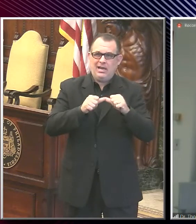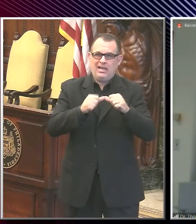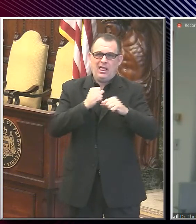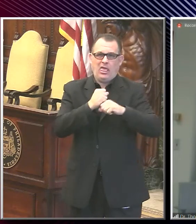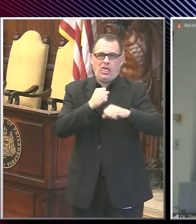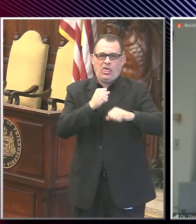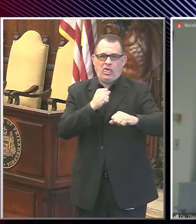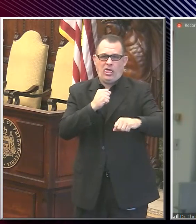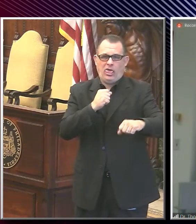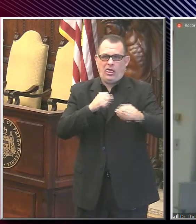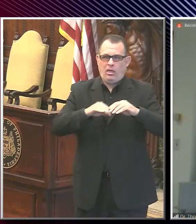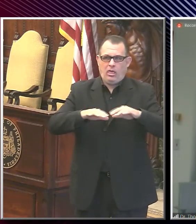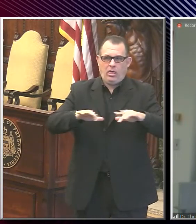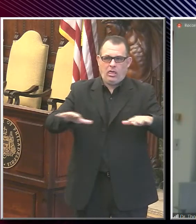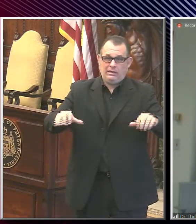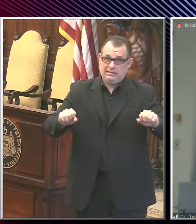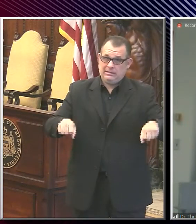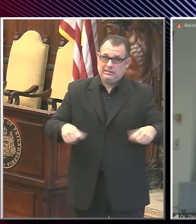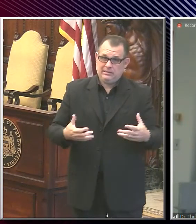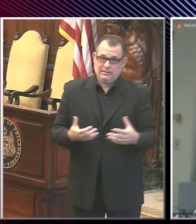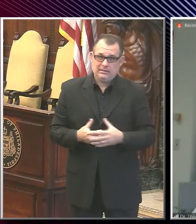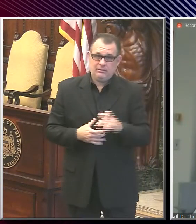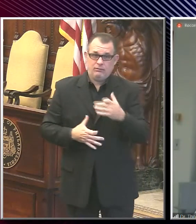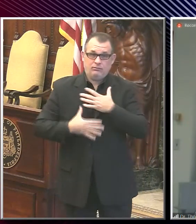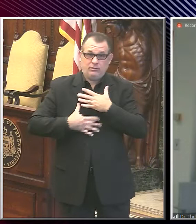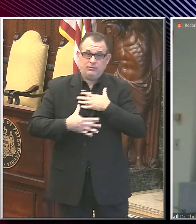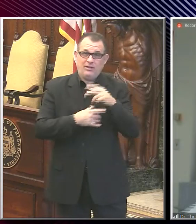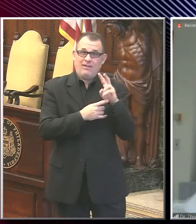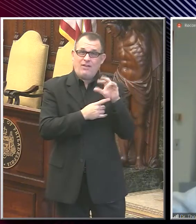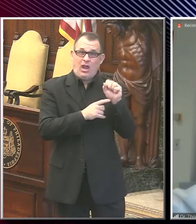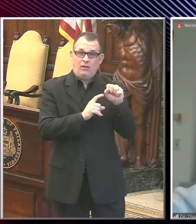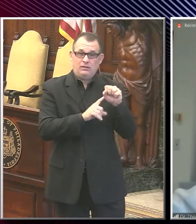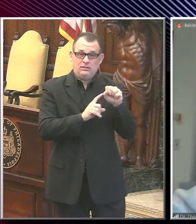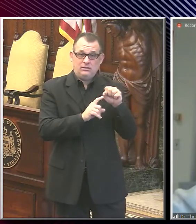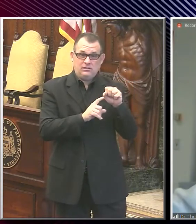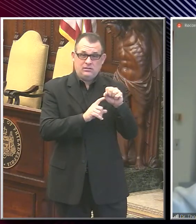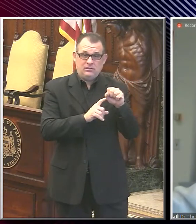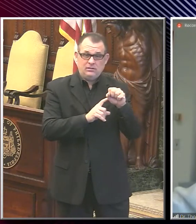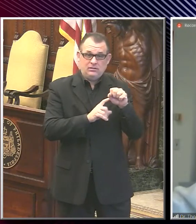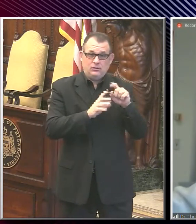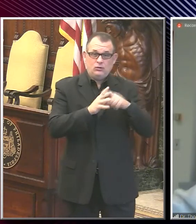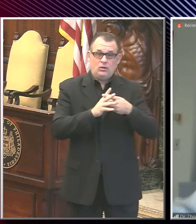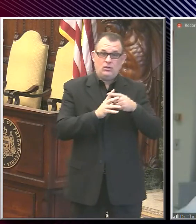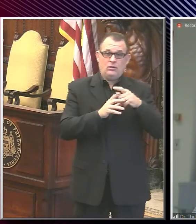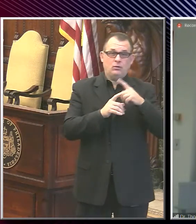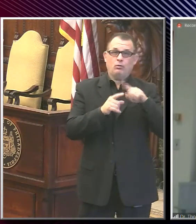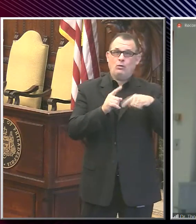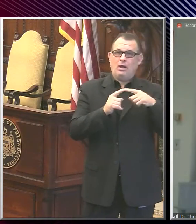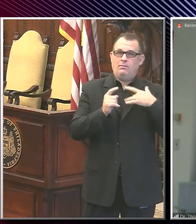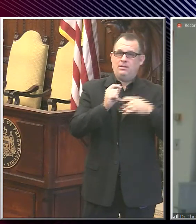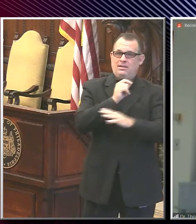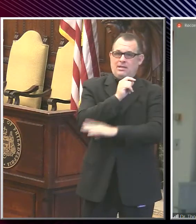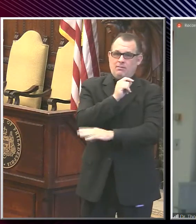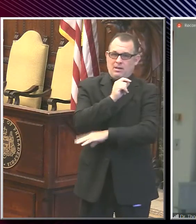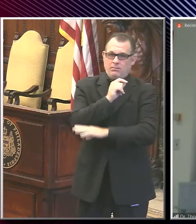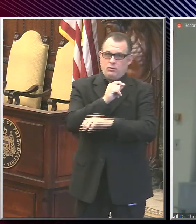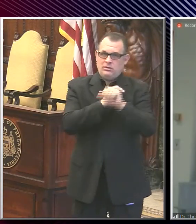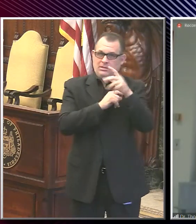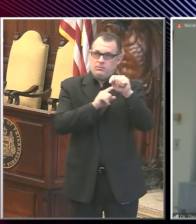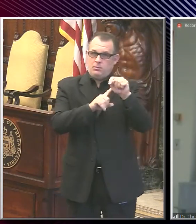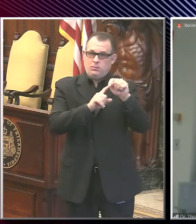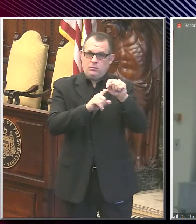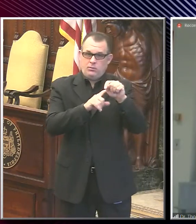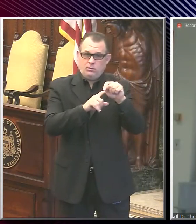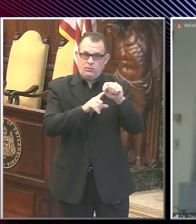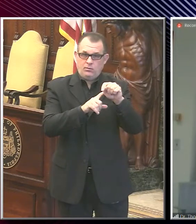I can tell you that other respiratory viruses start to increase in September, and that they peak around January and February. So we